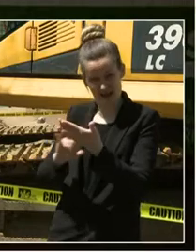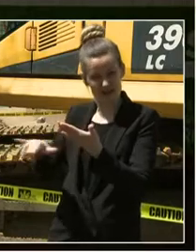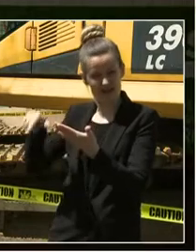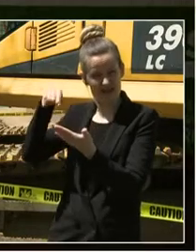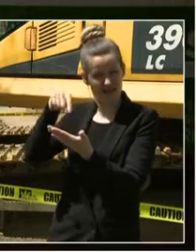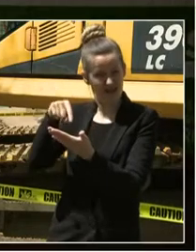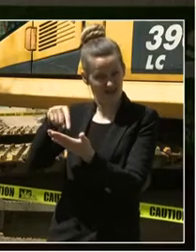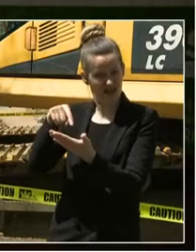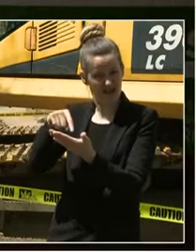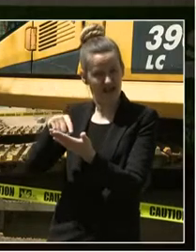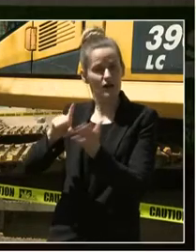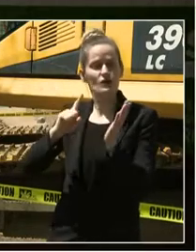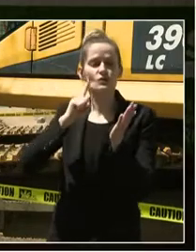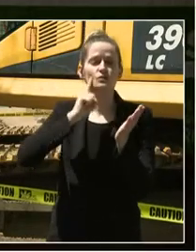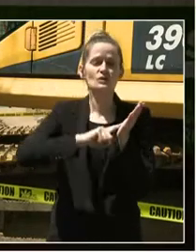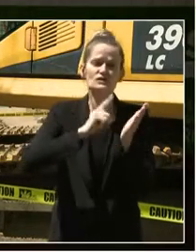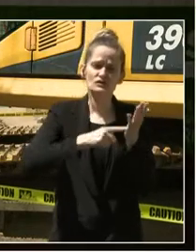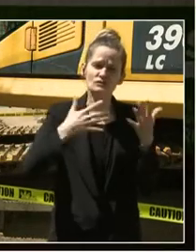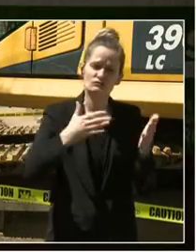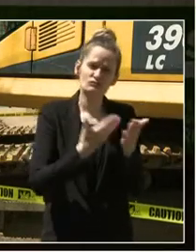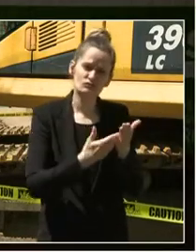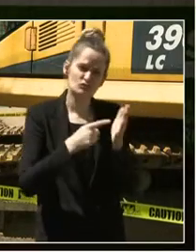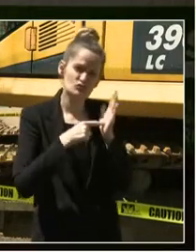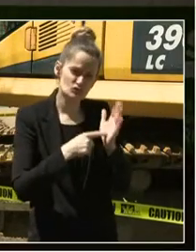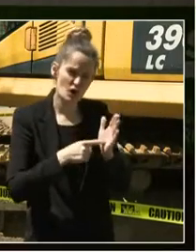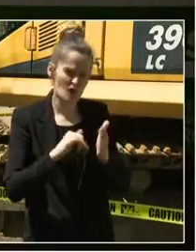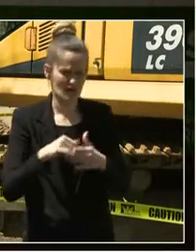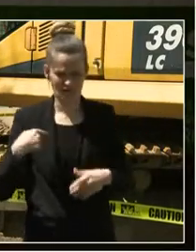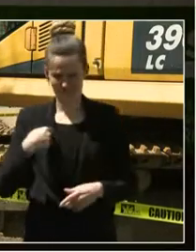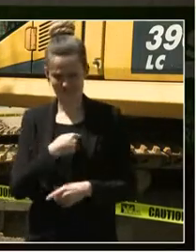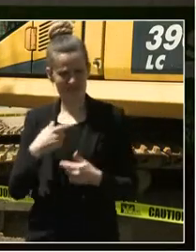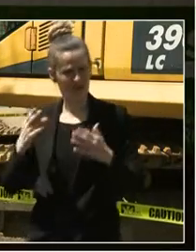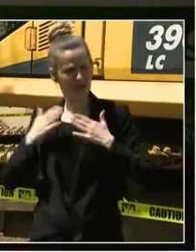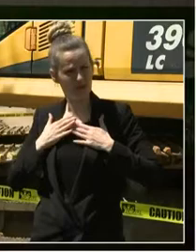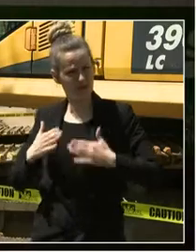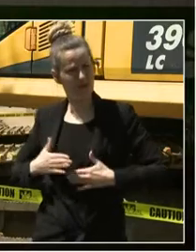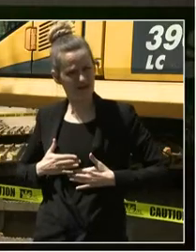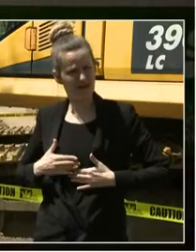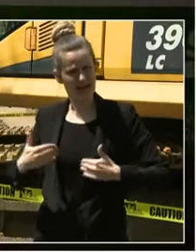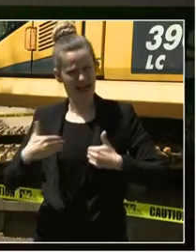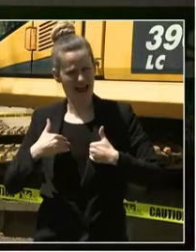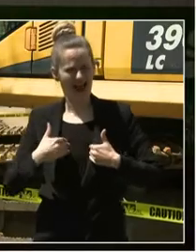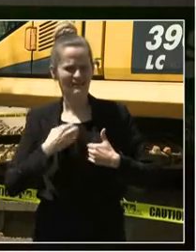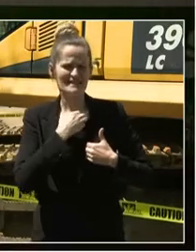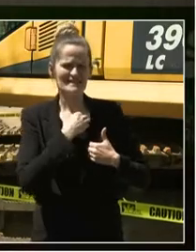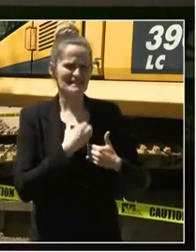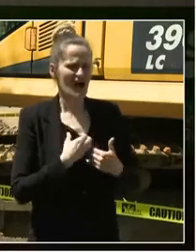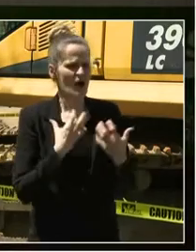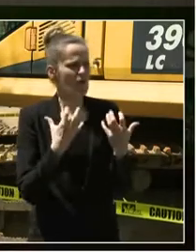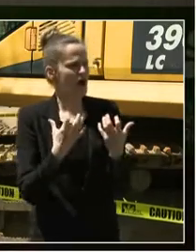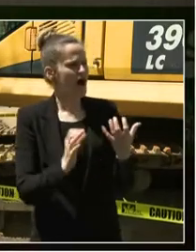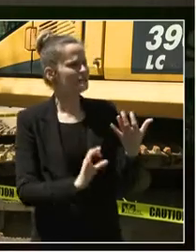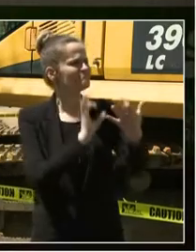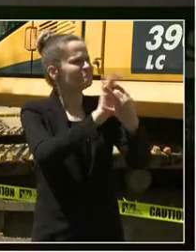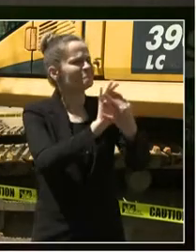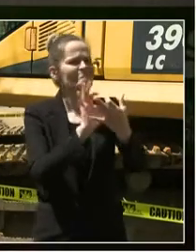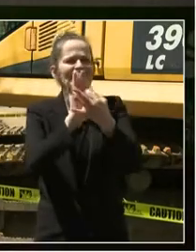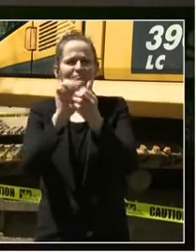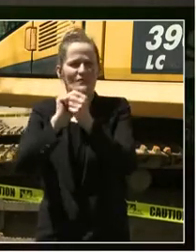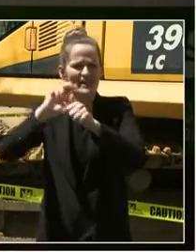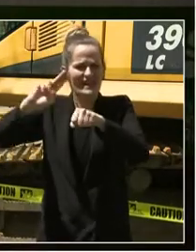all have a human desire to connect with nature and other forms of life, and we have incorporated